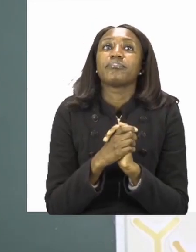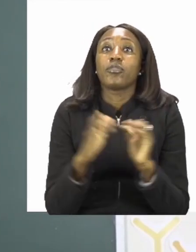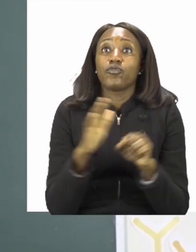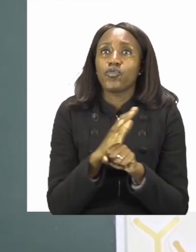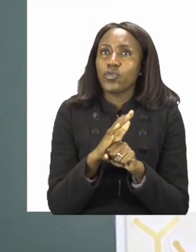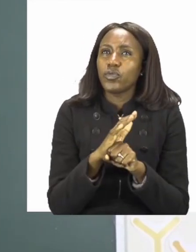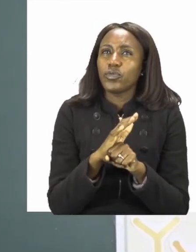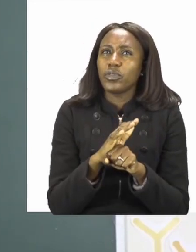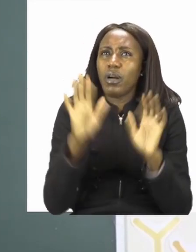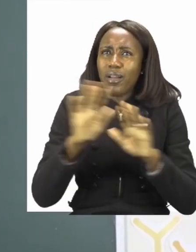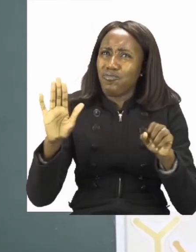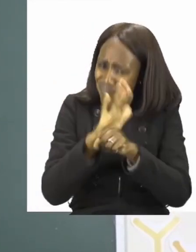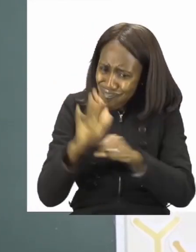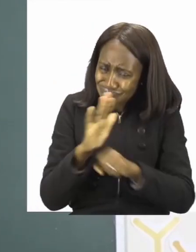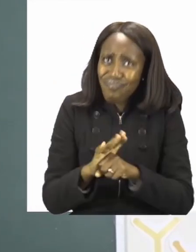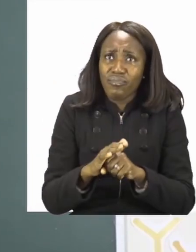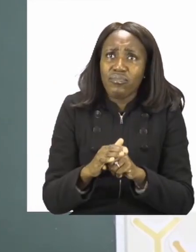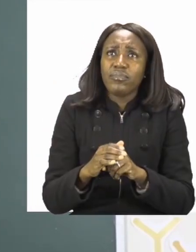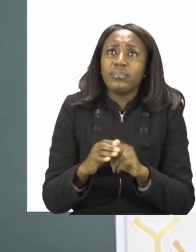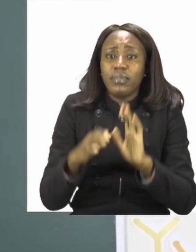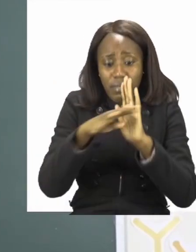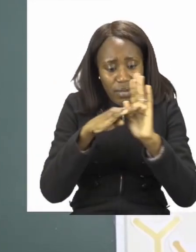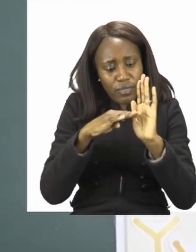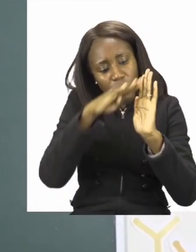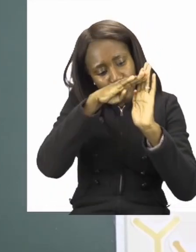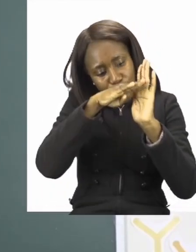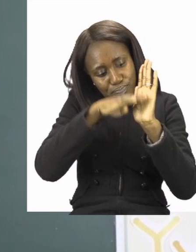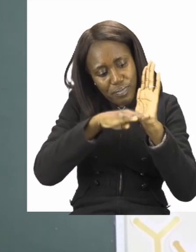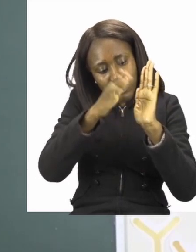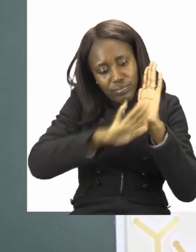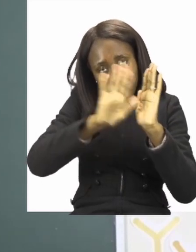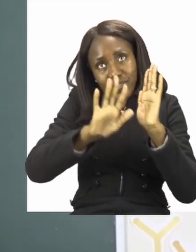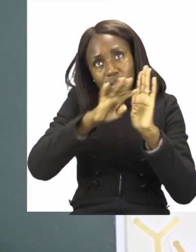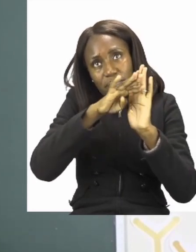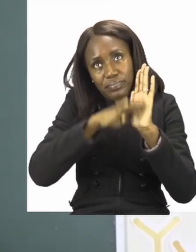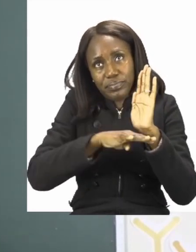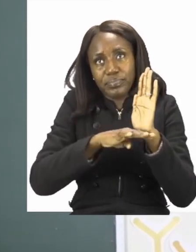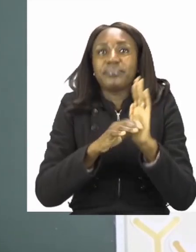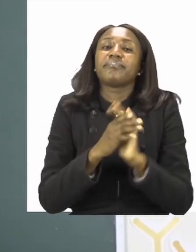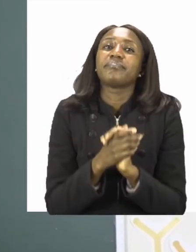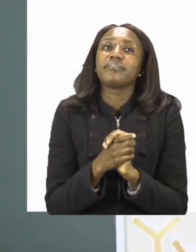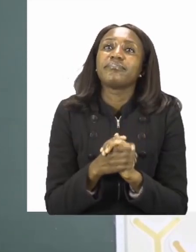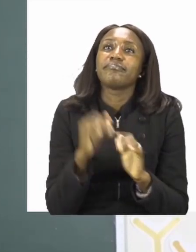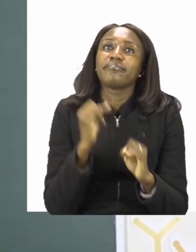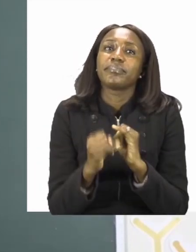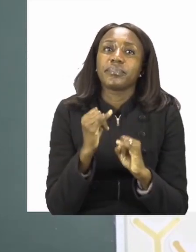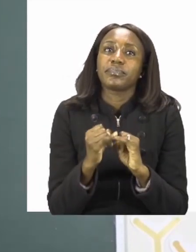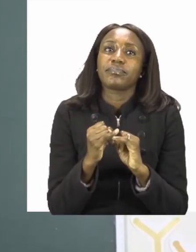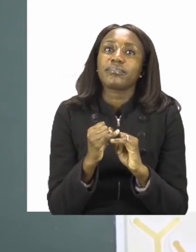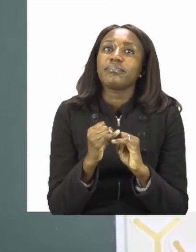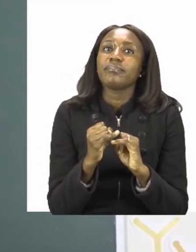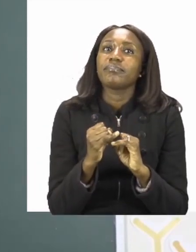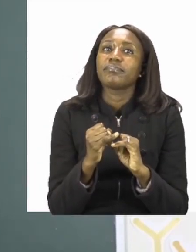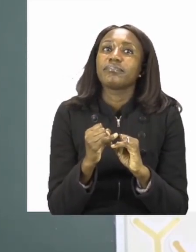we color the whole bottle. So this is half. The last bottle that I have in my